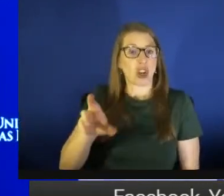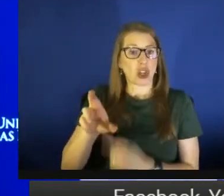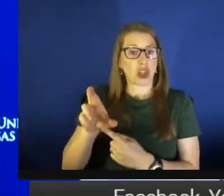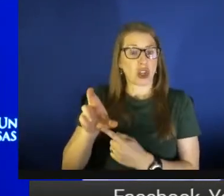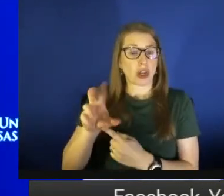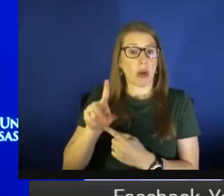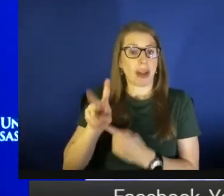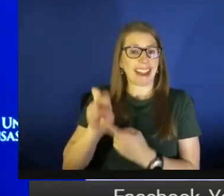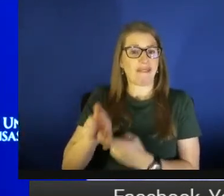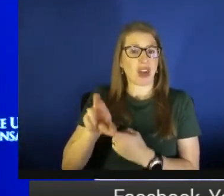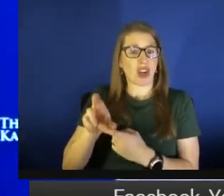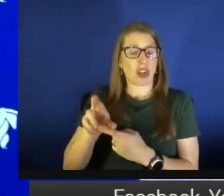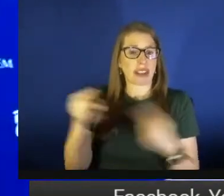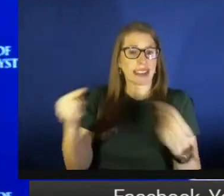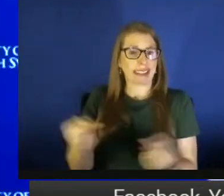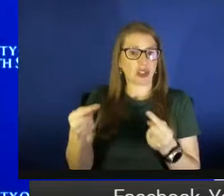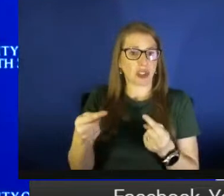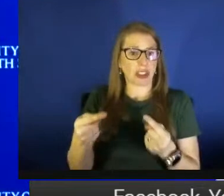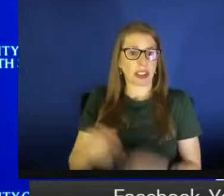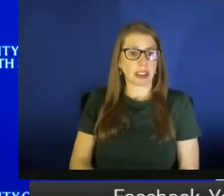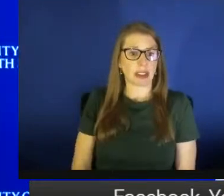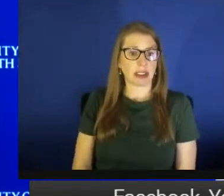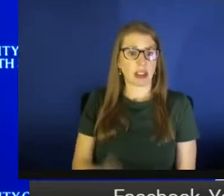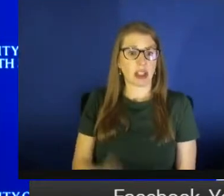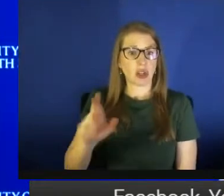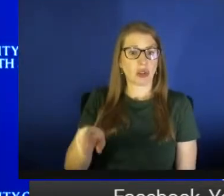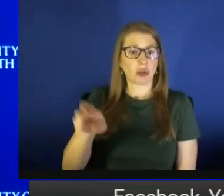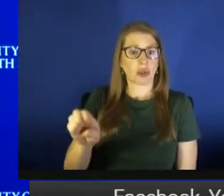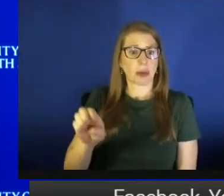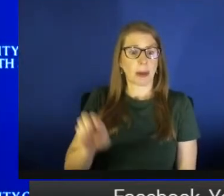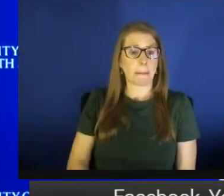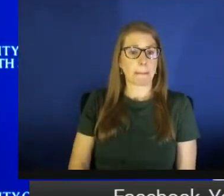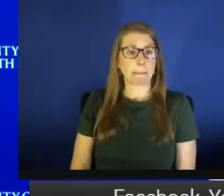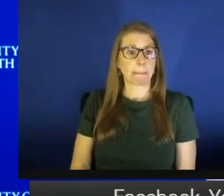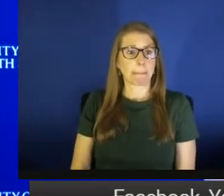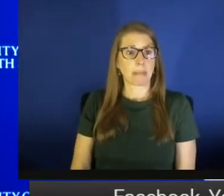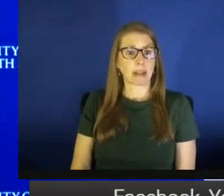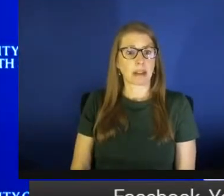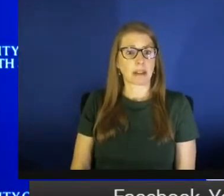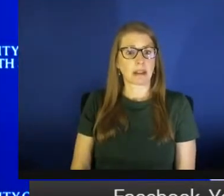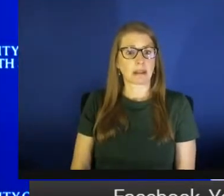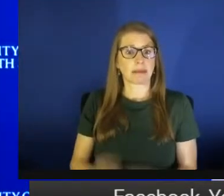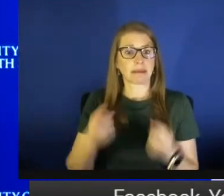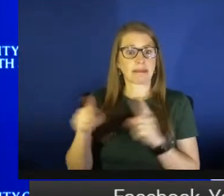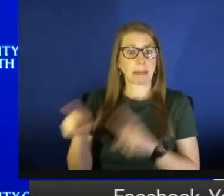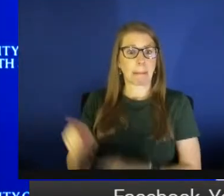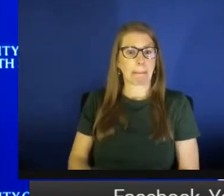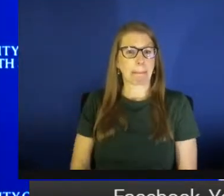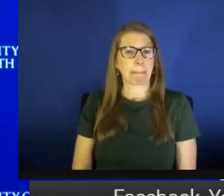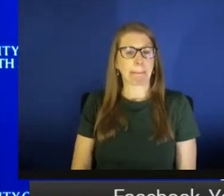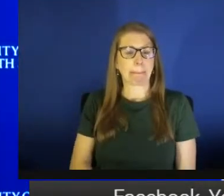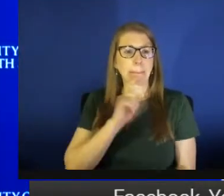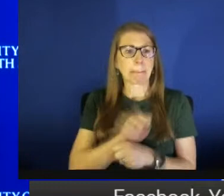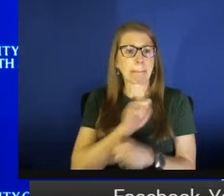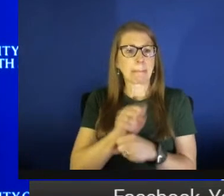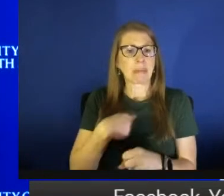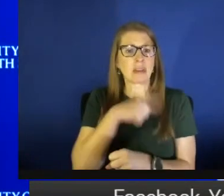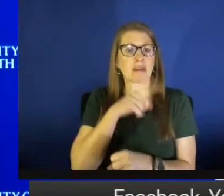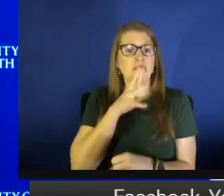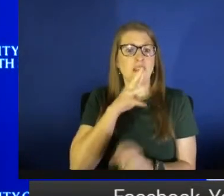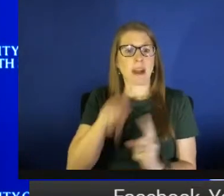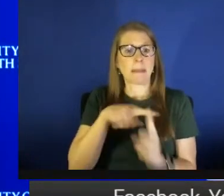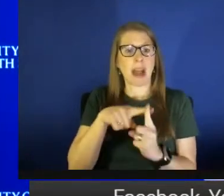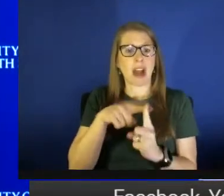injury. It's pretty rare, it does happen infrequently, especially when we are talking about infection.